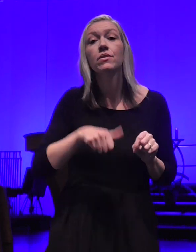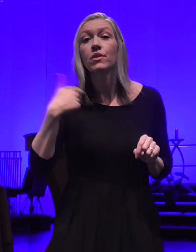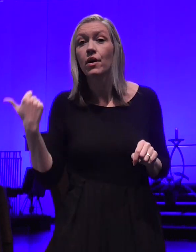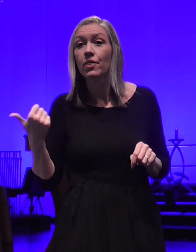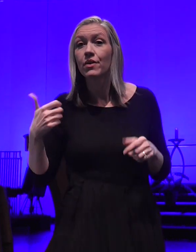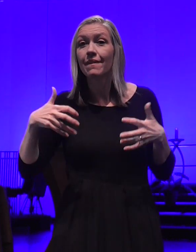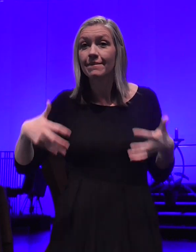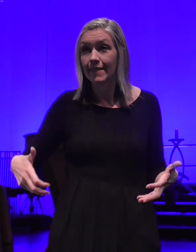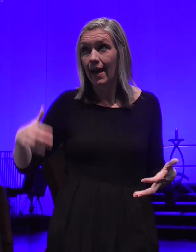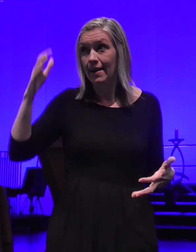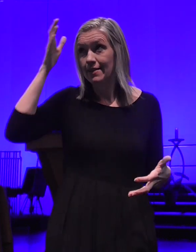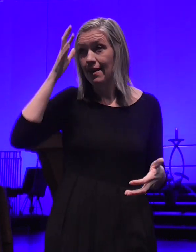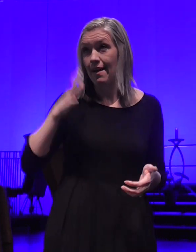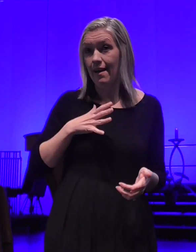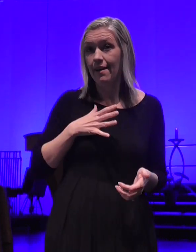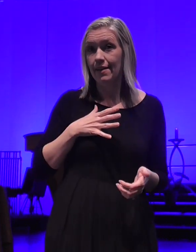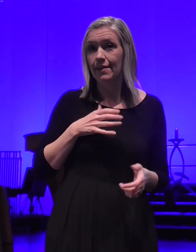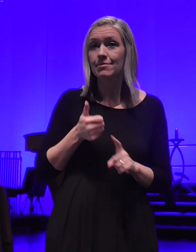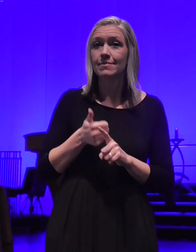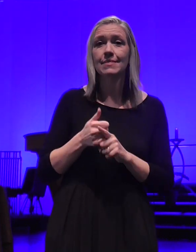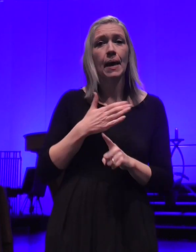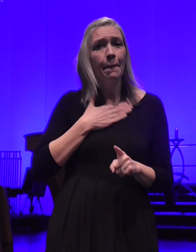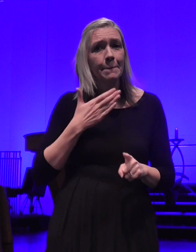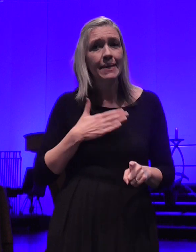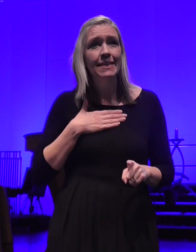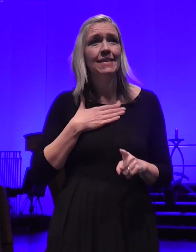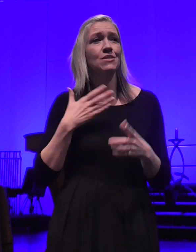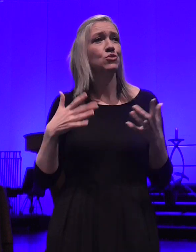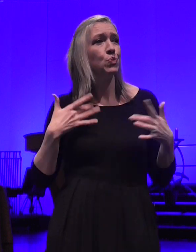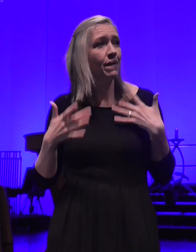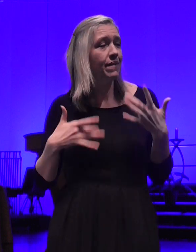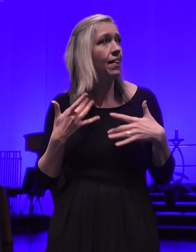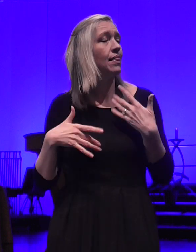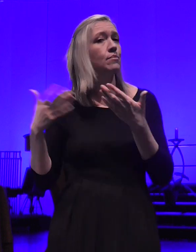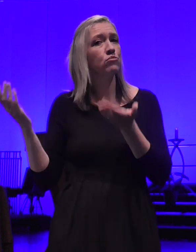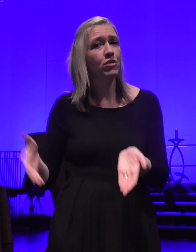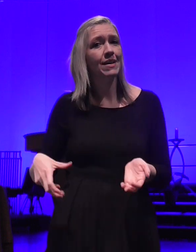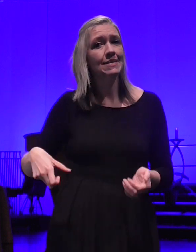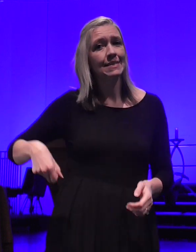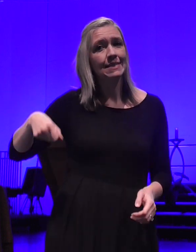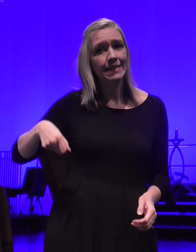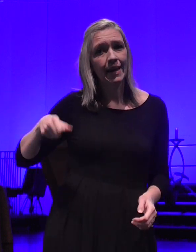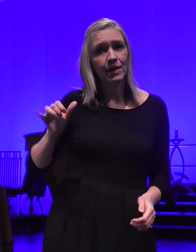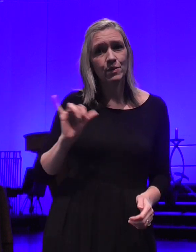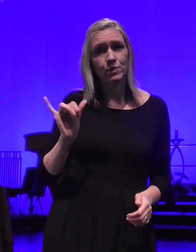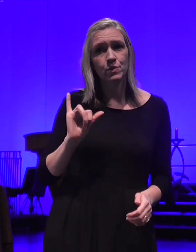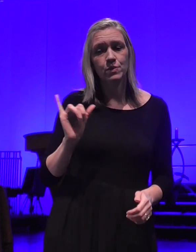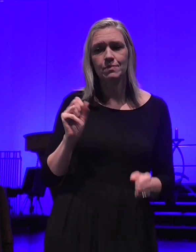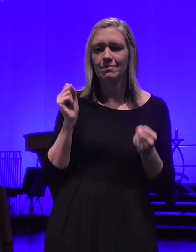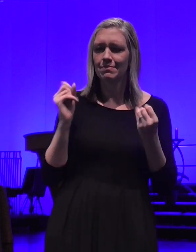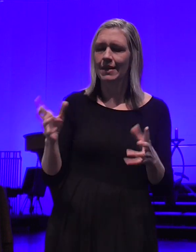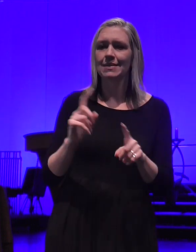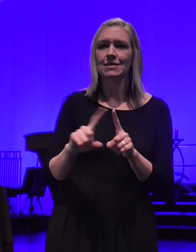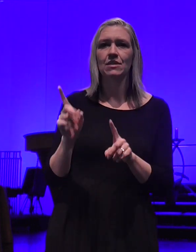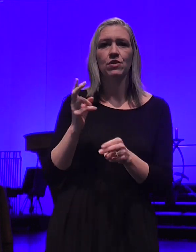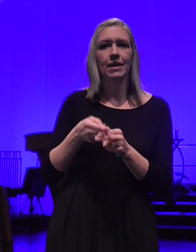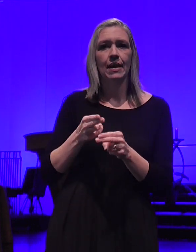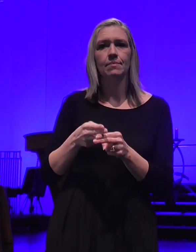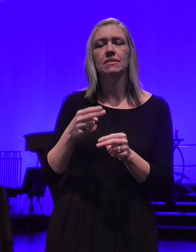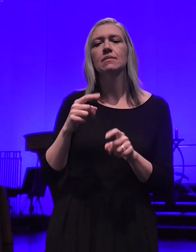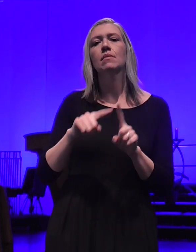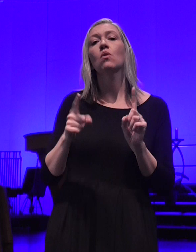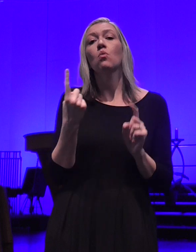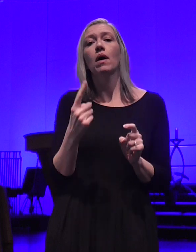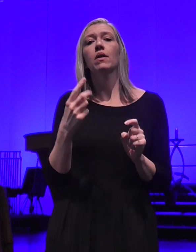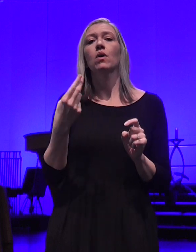guy who's very happy and joyful, who carries around a sack, and he goes by many names, but one of them is